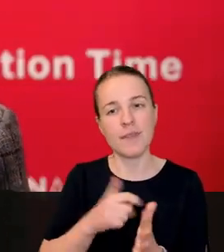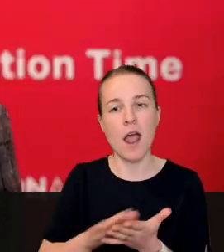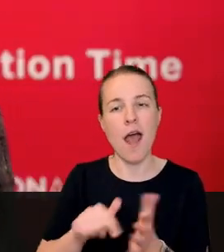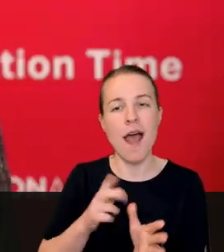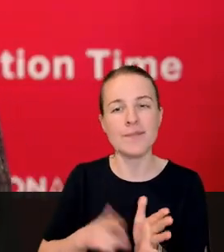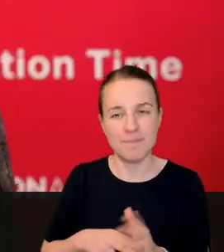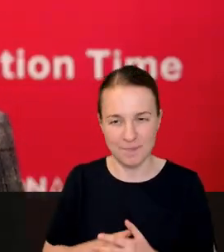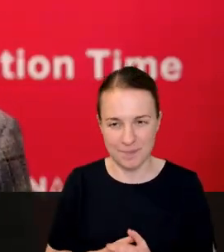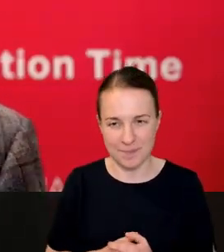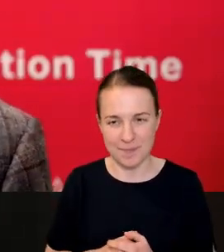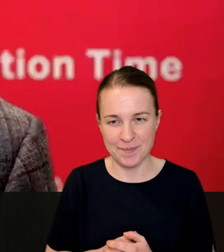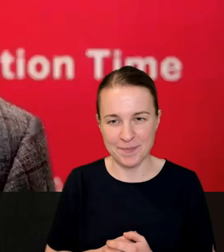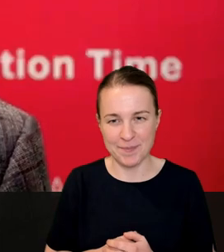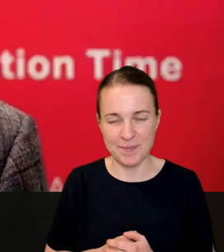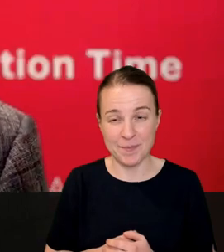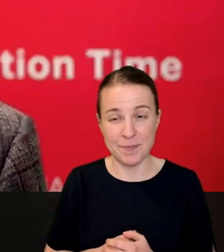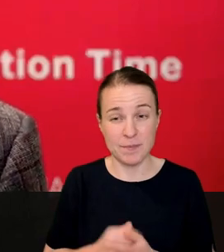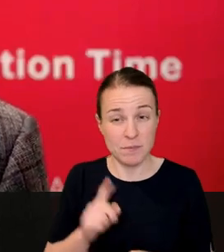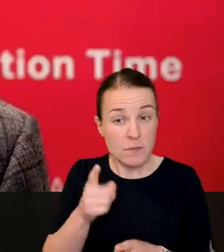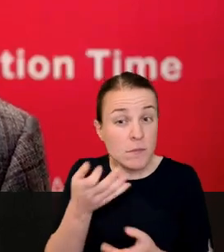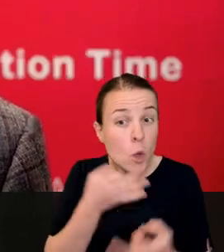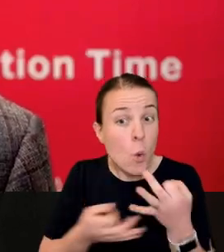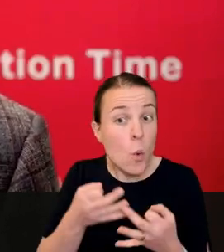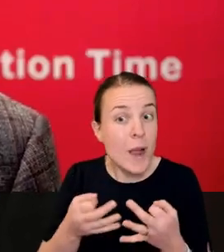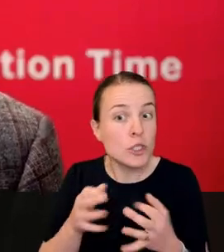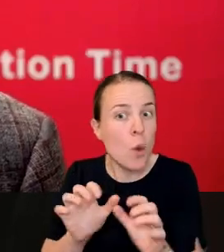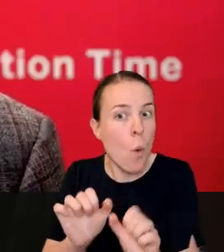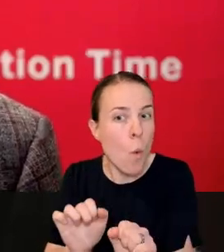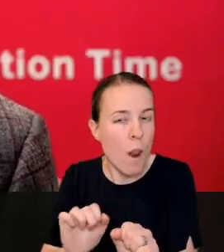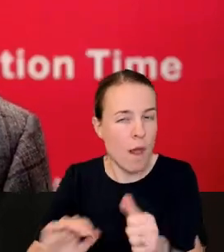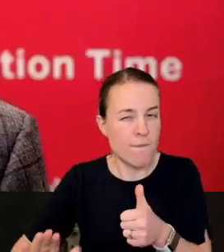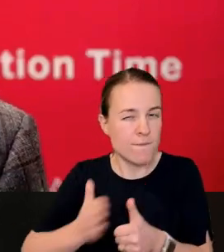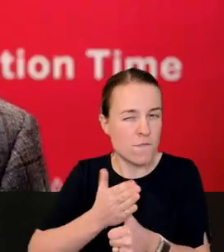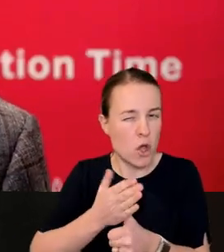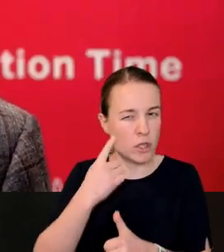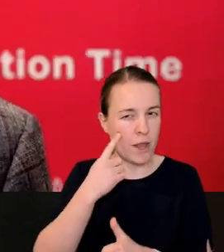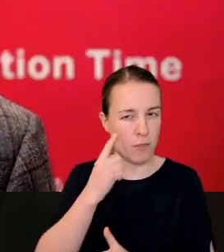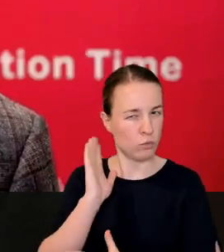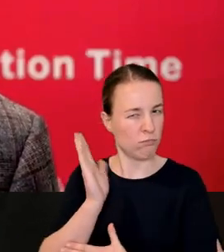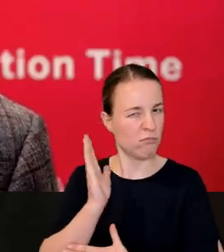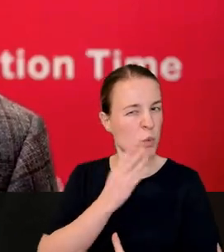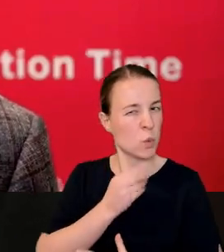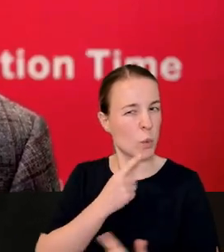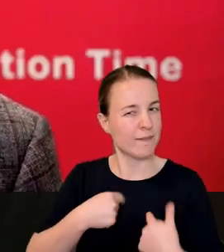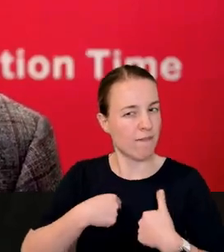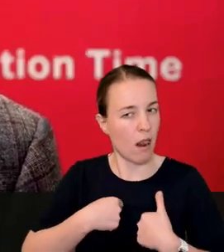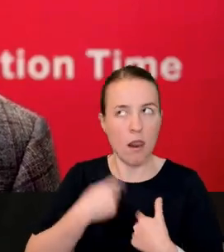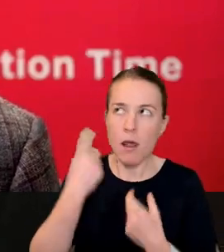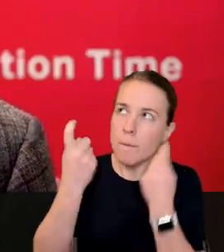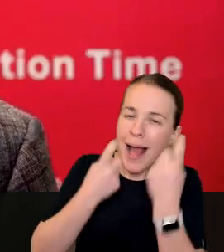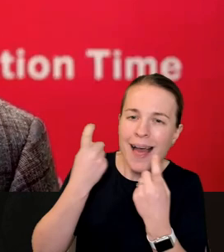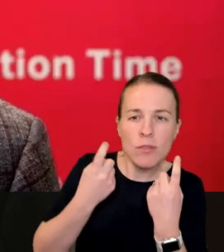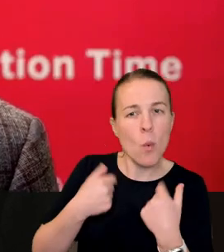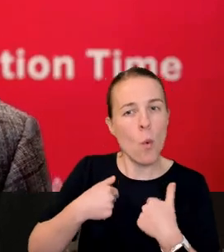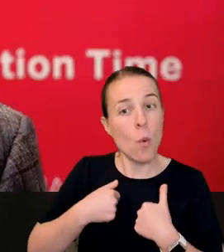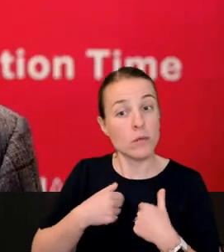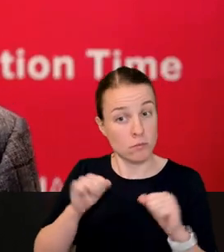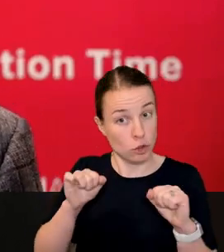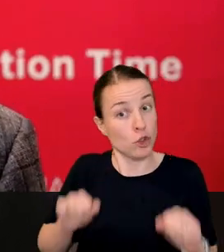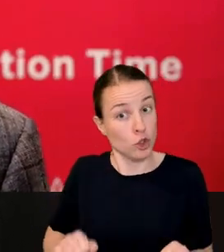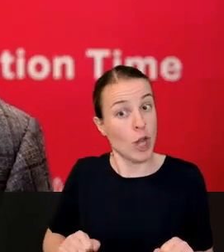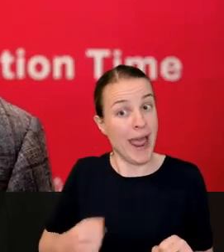Before we begin with your questions, I wanted to share a few thoughts with you in my role as Chair of the London